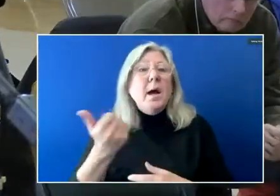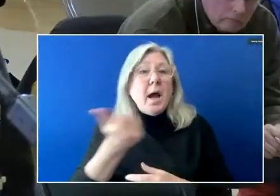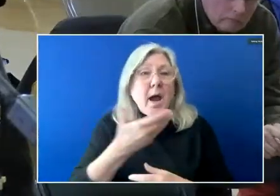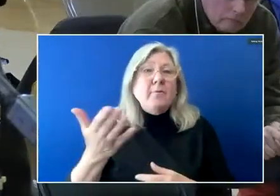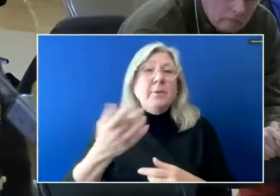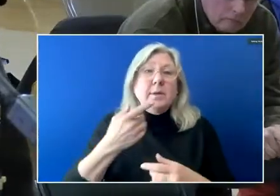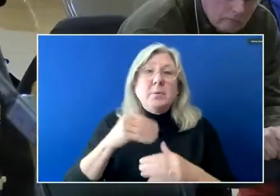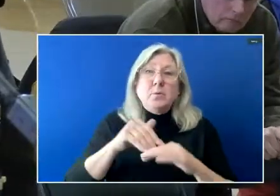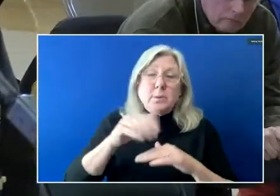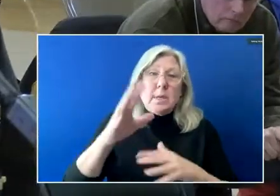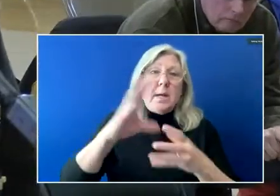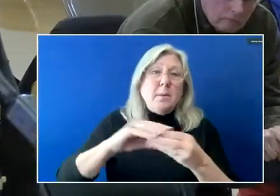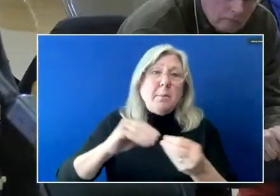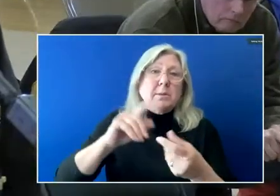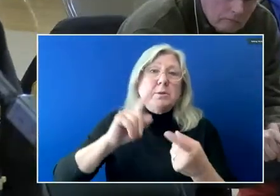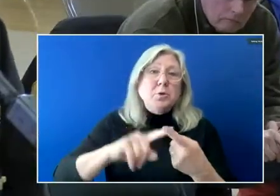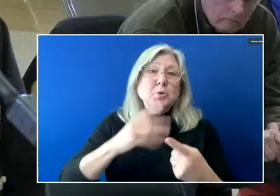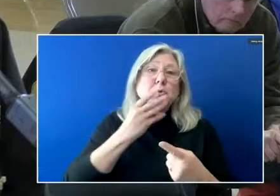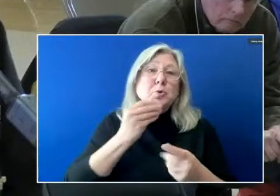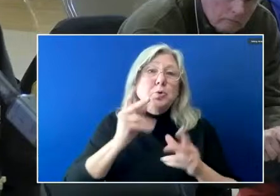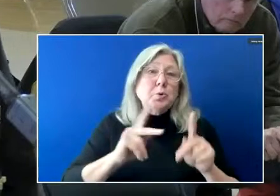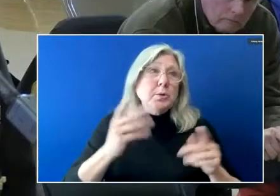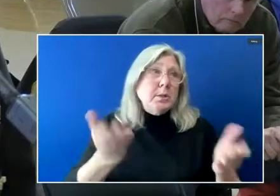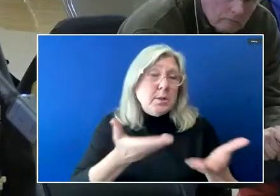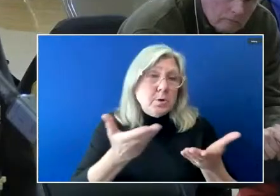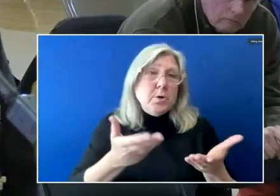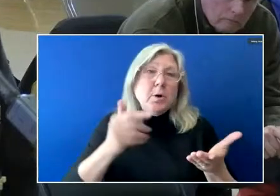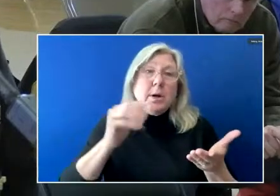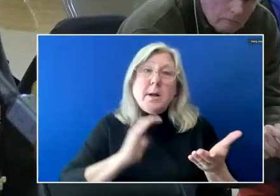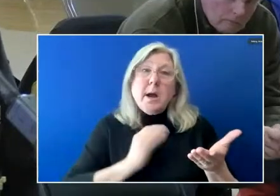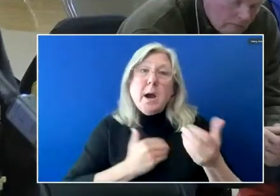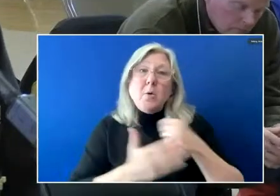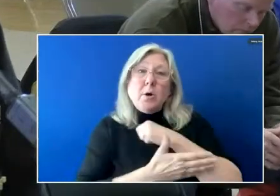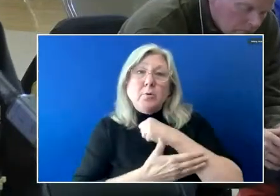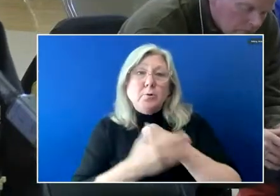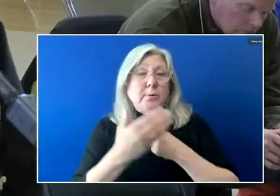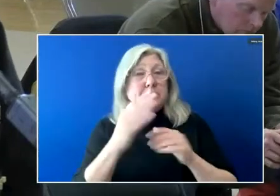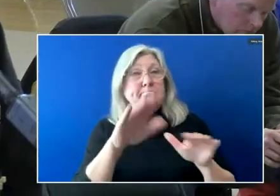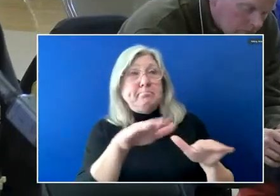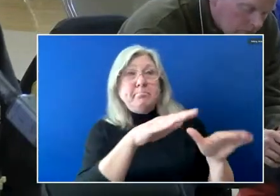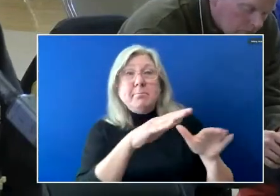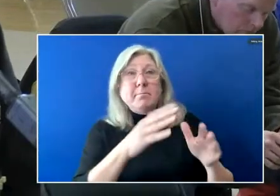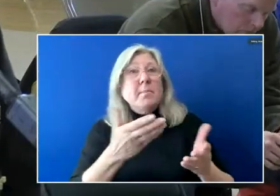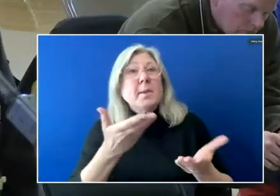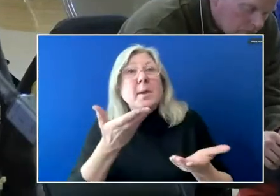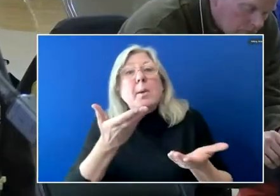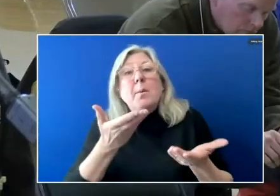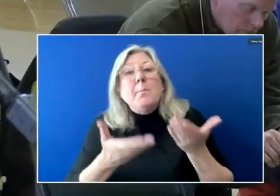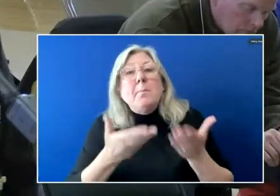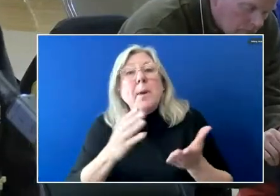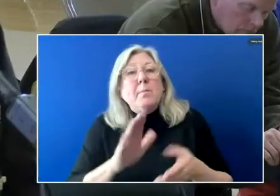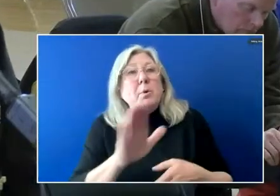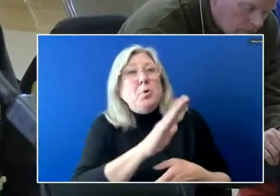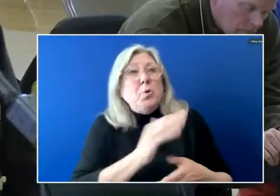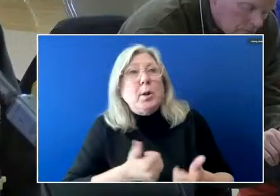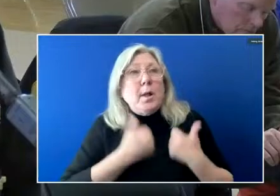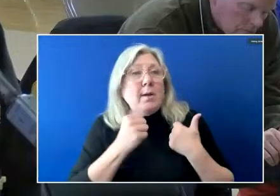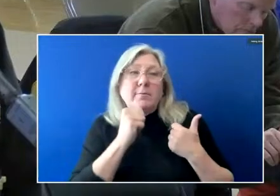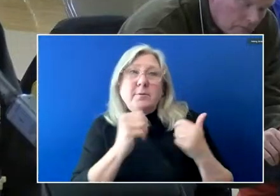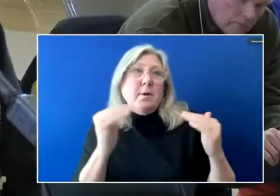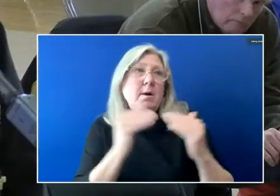message to Jews here in our country saying that maybe your lives aren't as